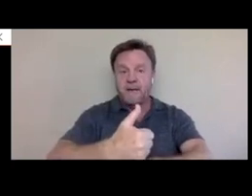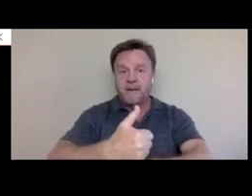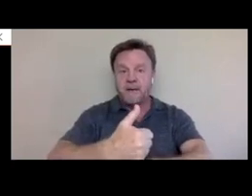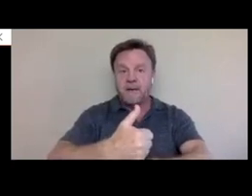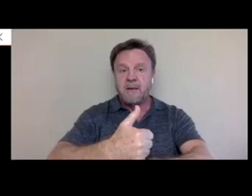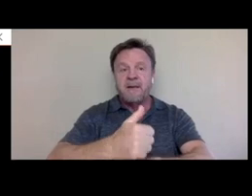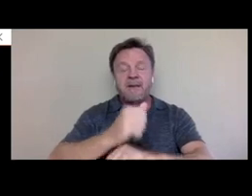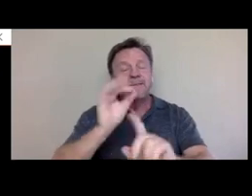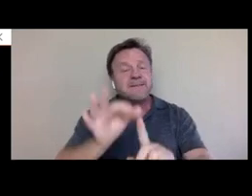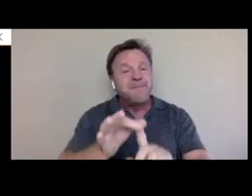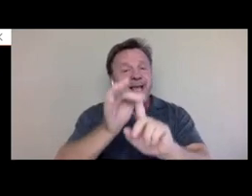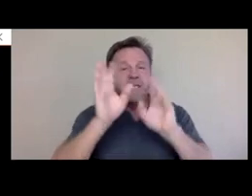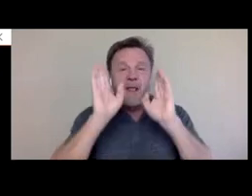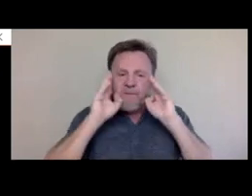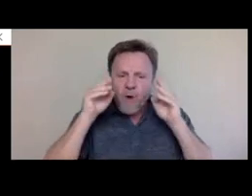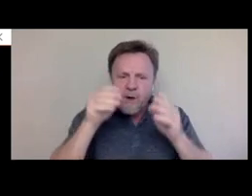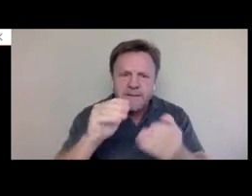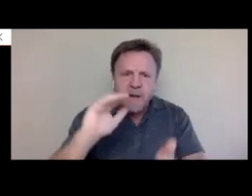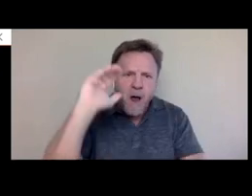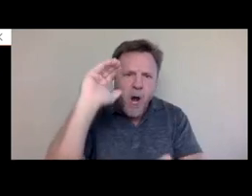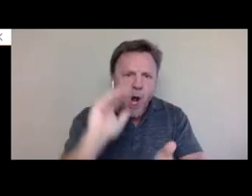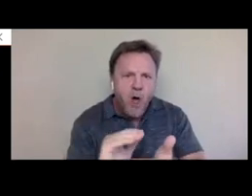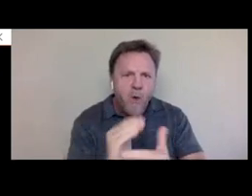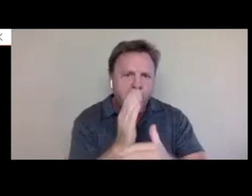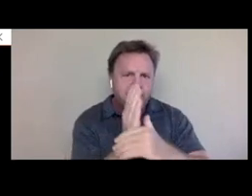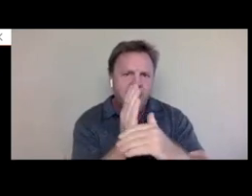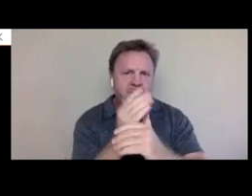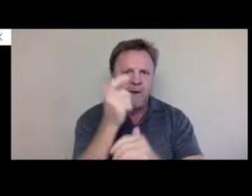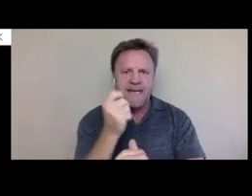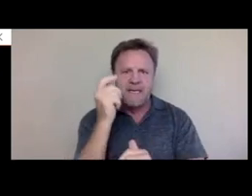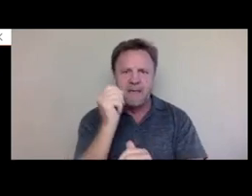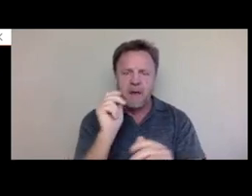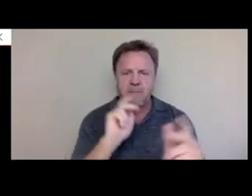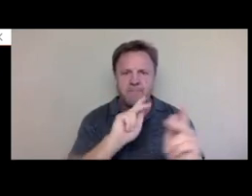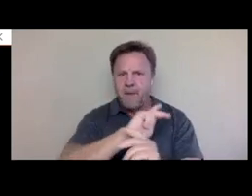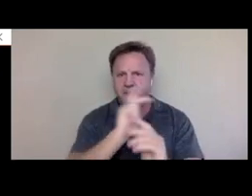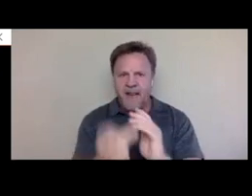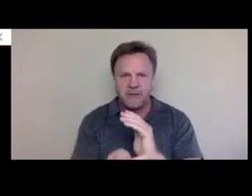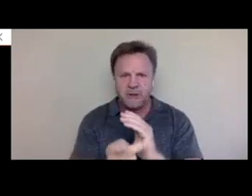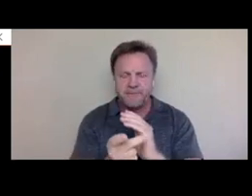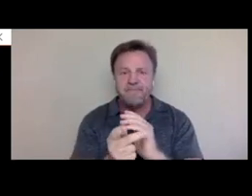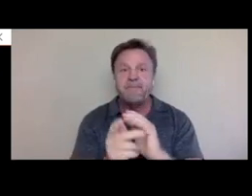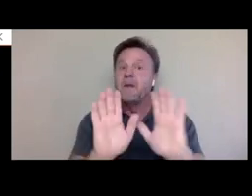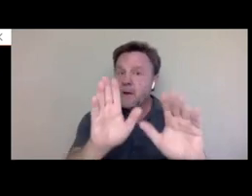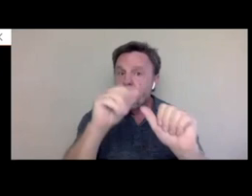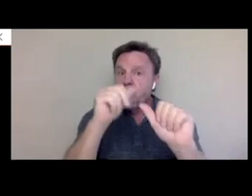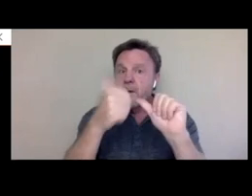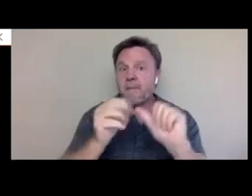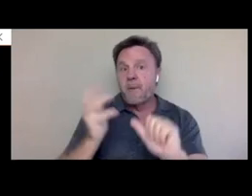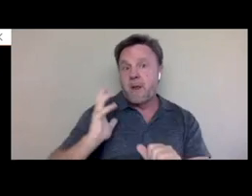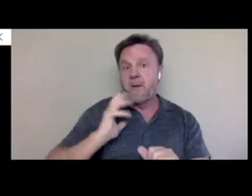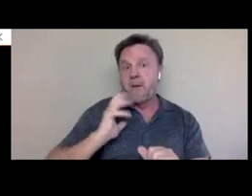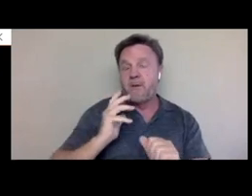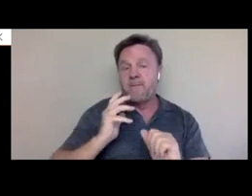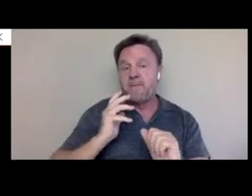particular focus on low and moderate income populations. Now, remember my earlier